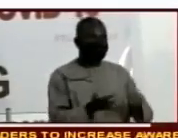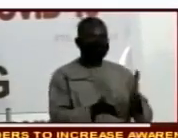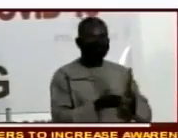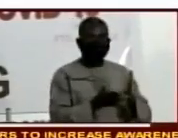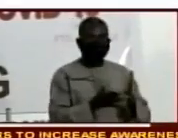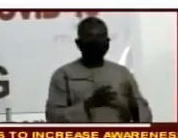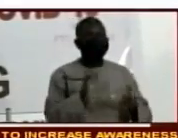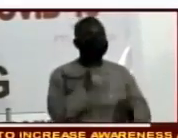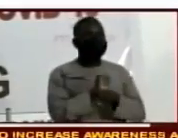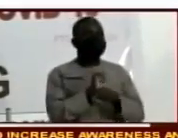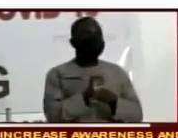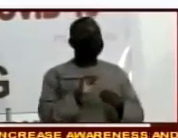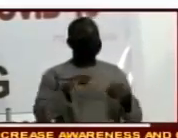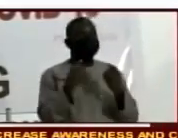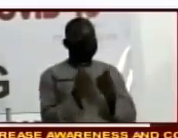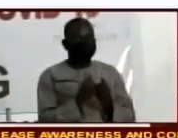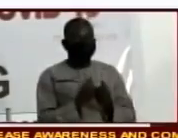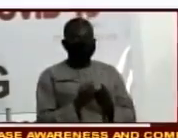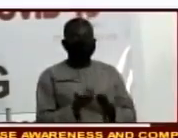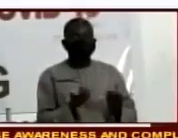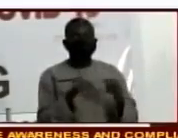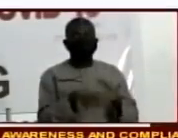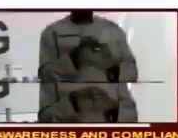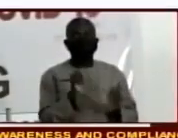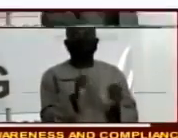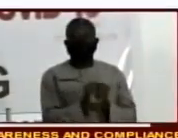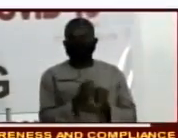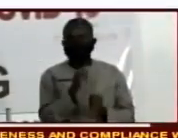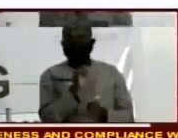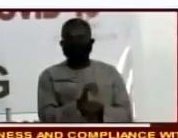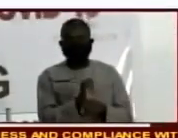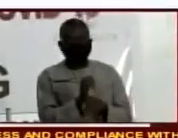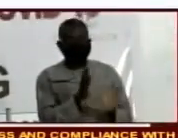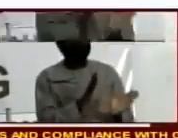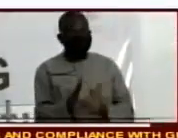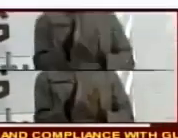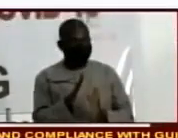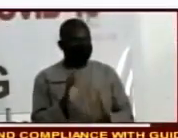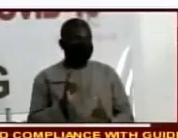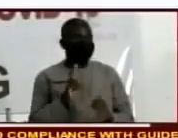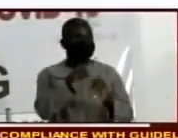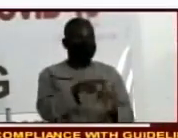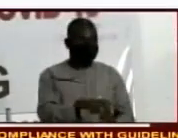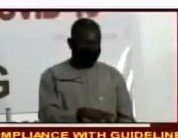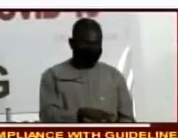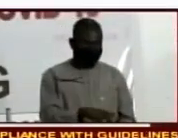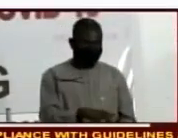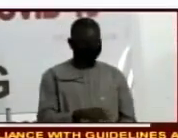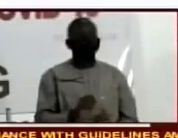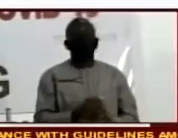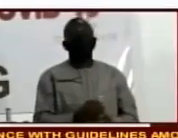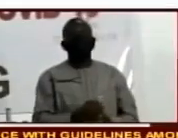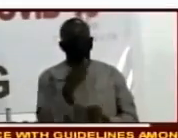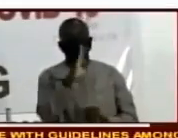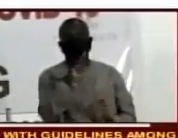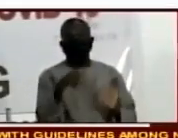group that will come up with the modalities for the implementation of